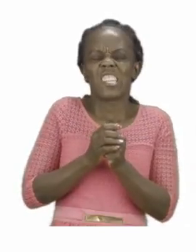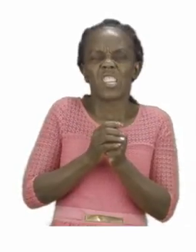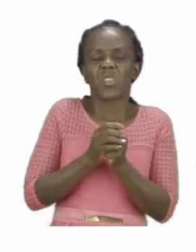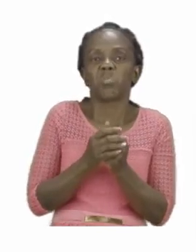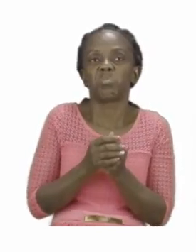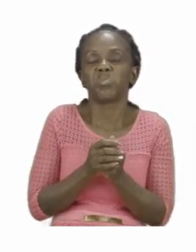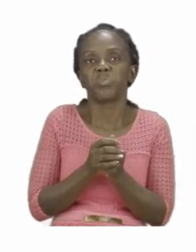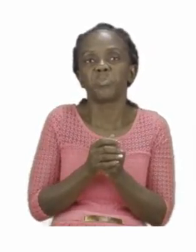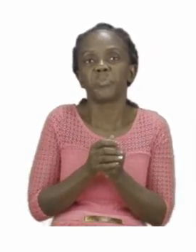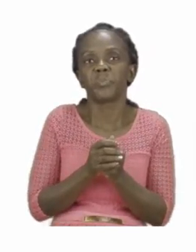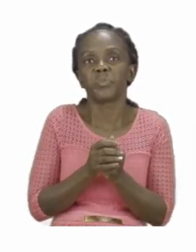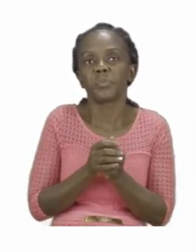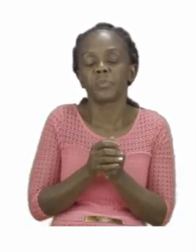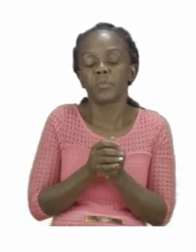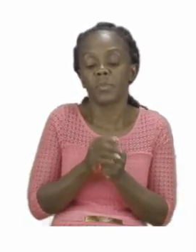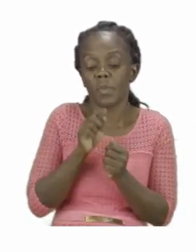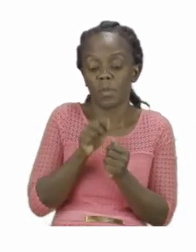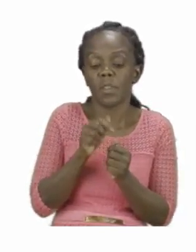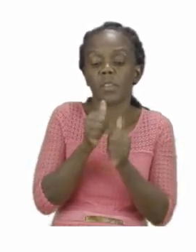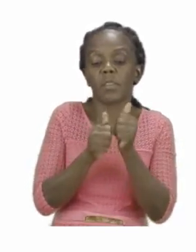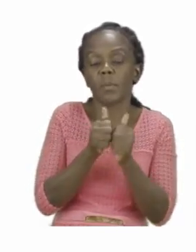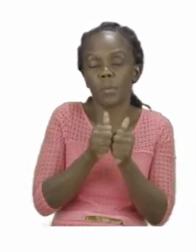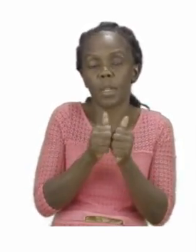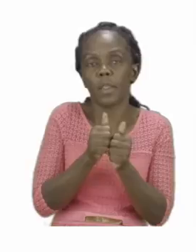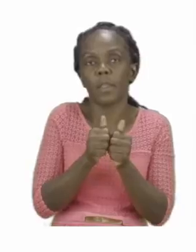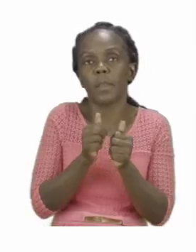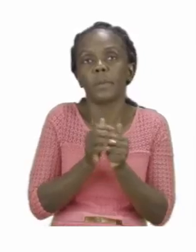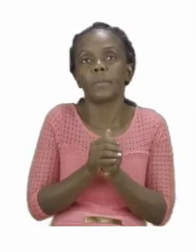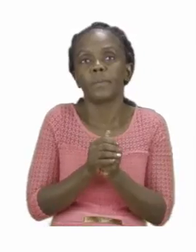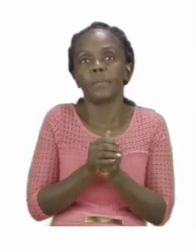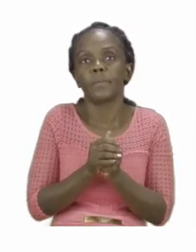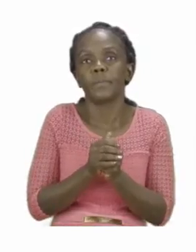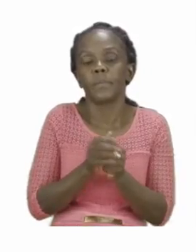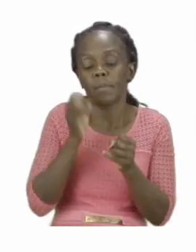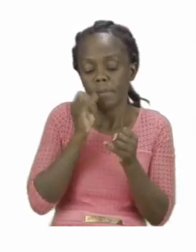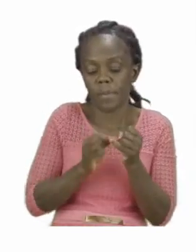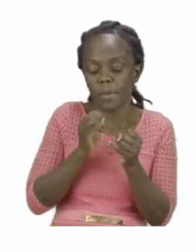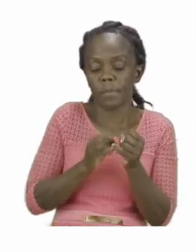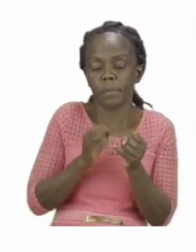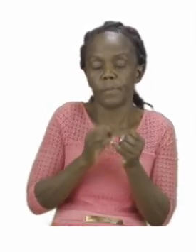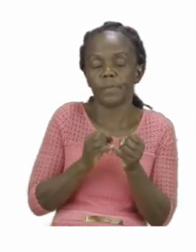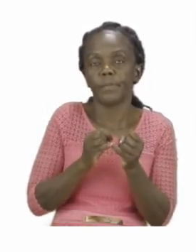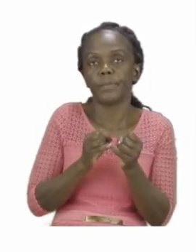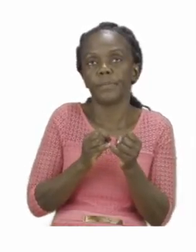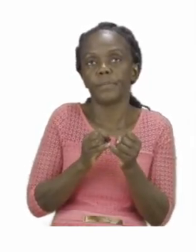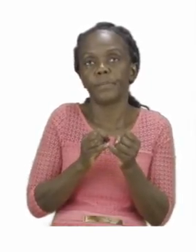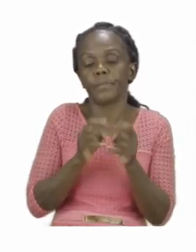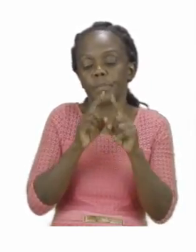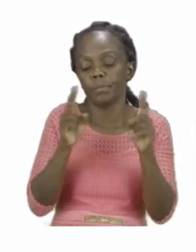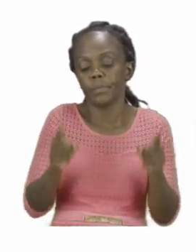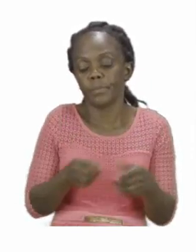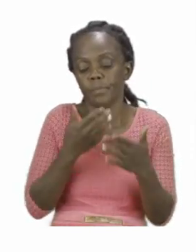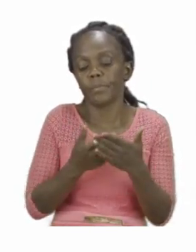member is the brother. Then the last family member we can see is taking